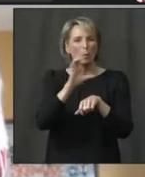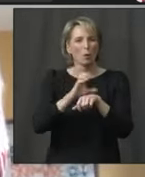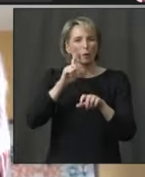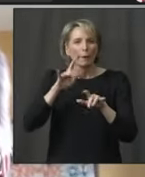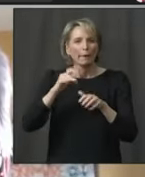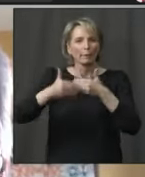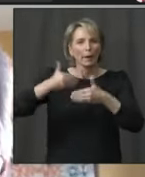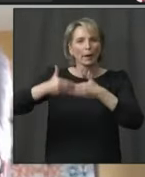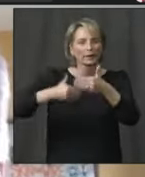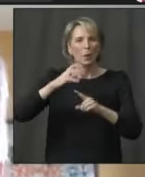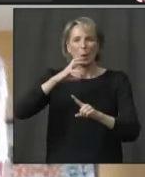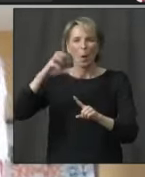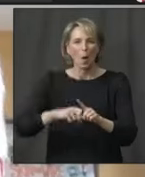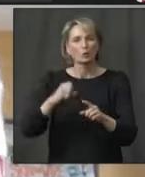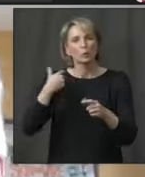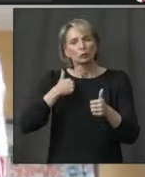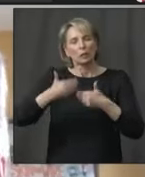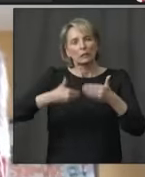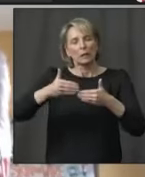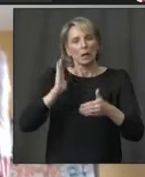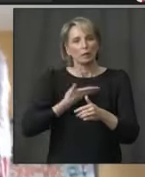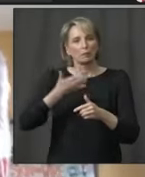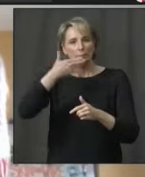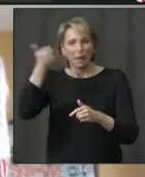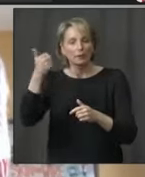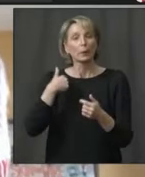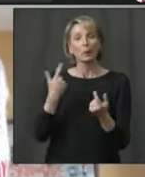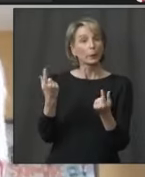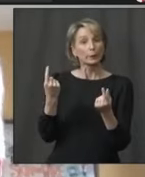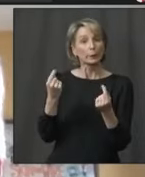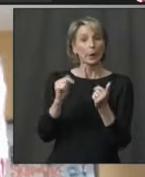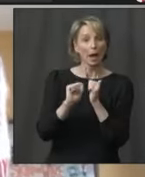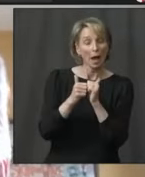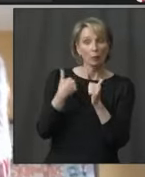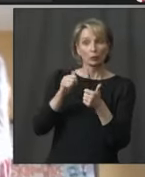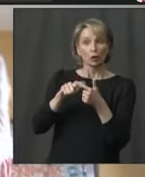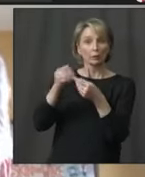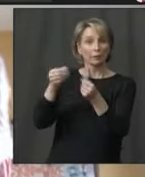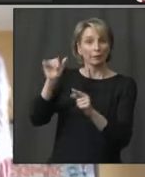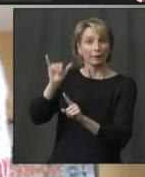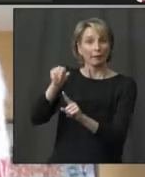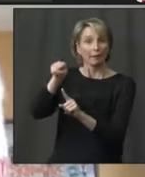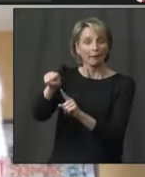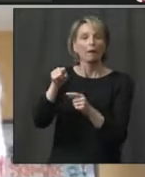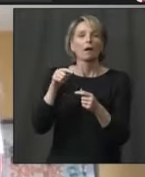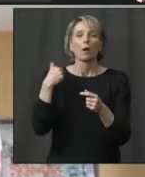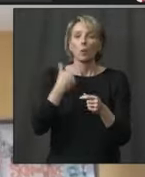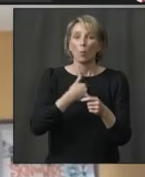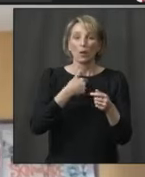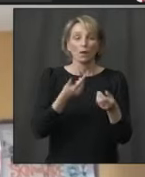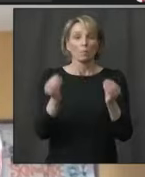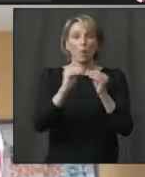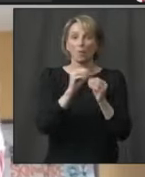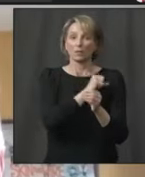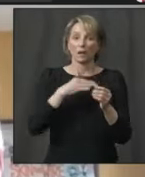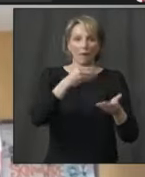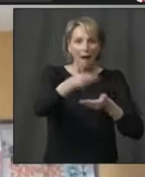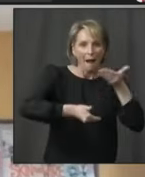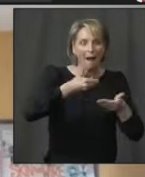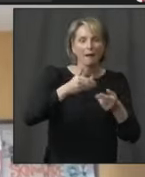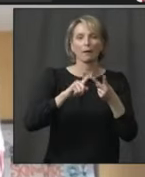what else are we doing about it? We've quadrupled staff. We're working overtime. We're working